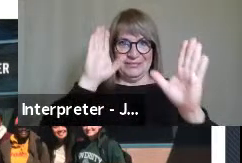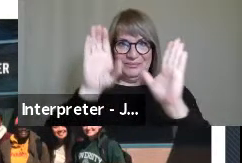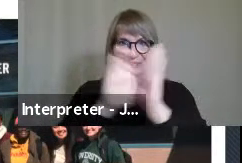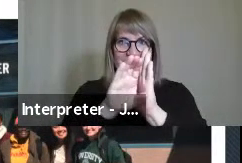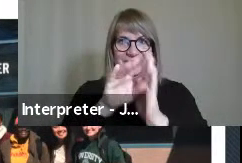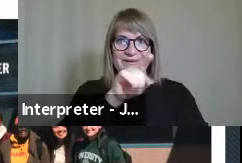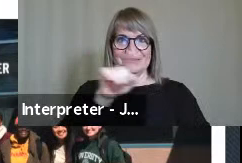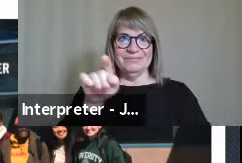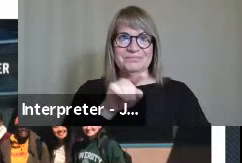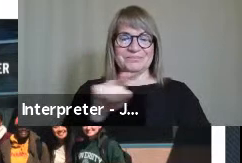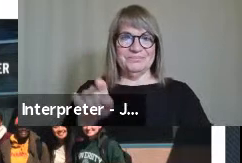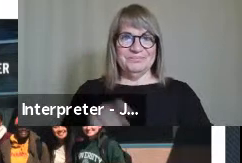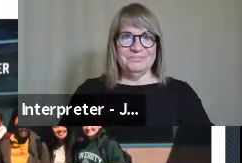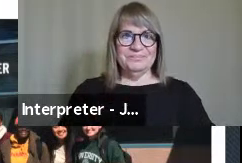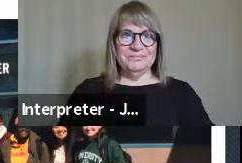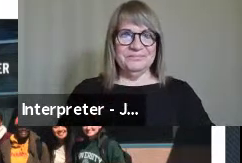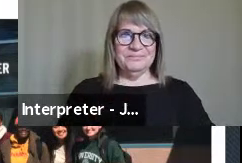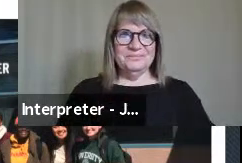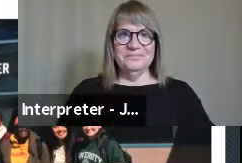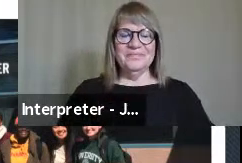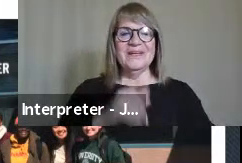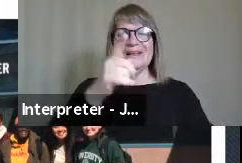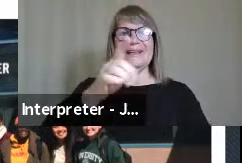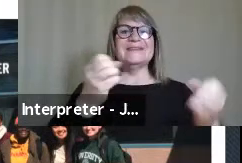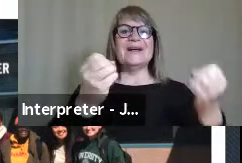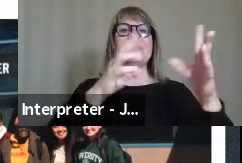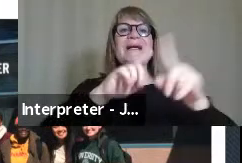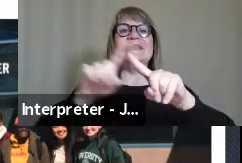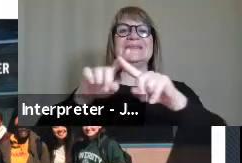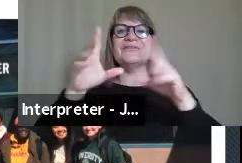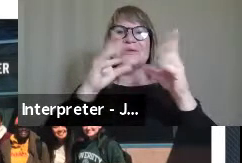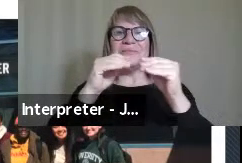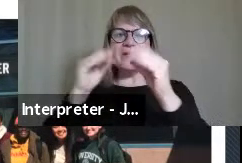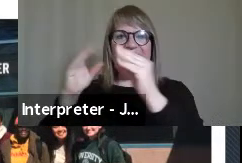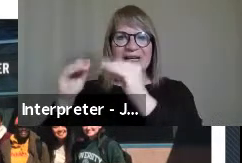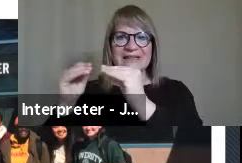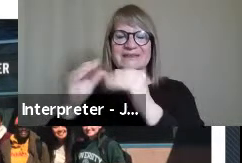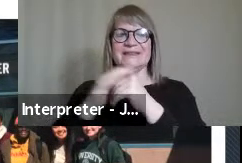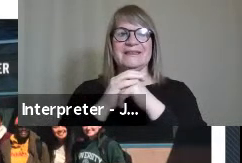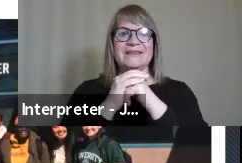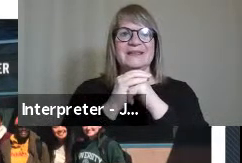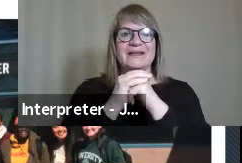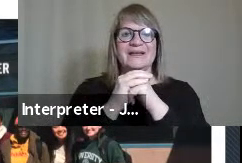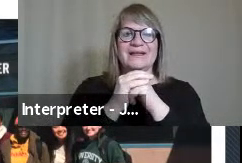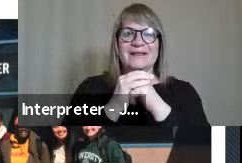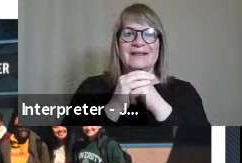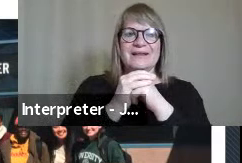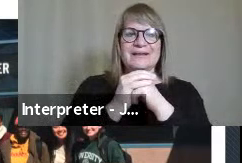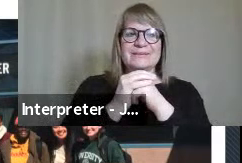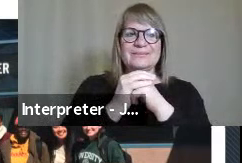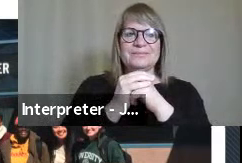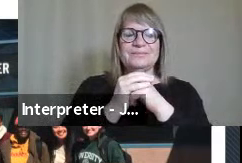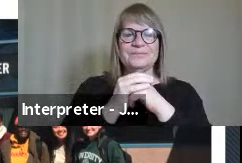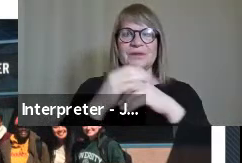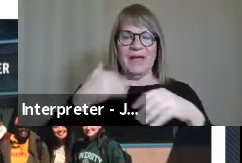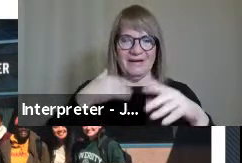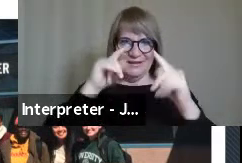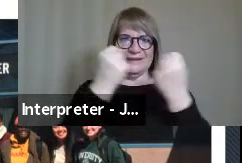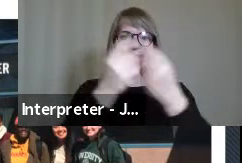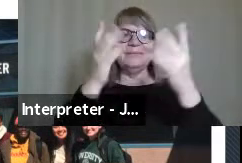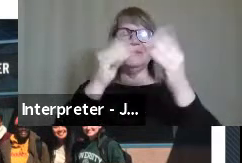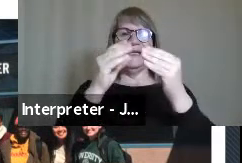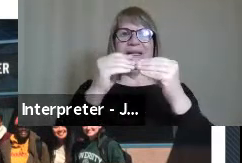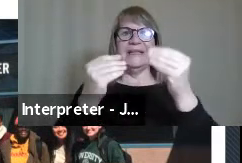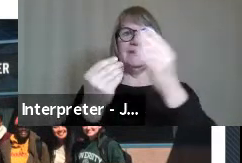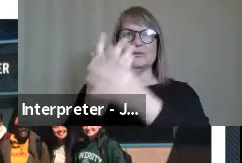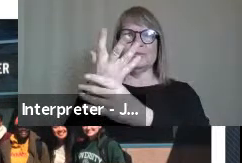uh images of several meetings and that went digital um in 2020 and then most of the most